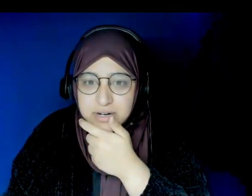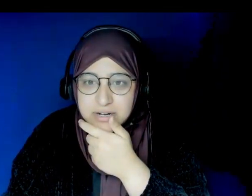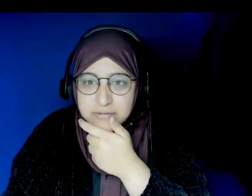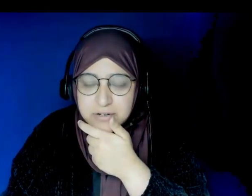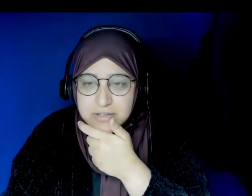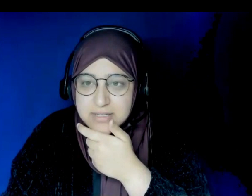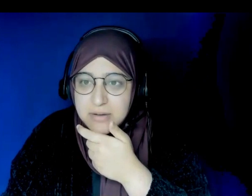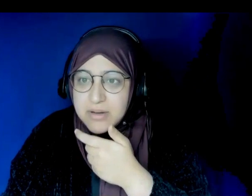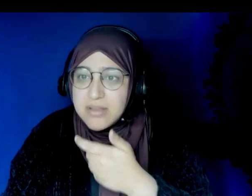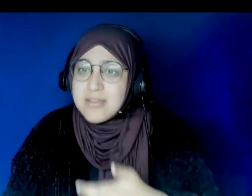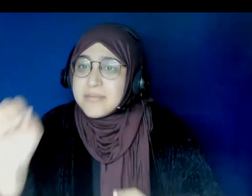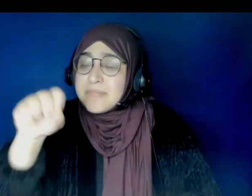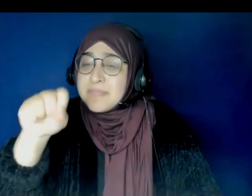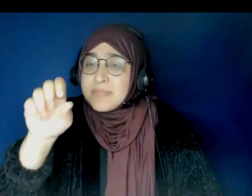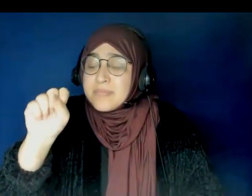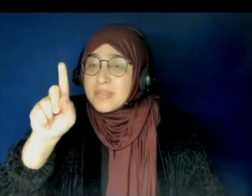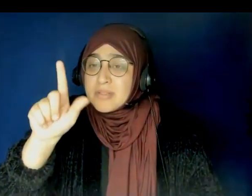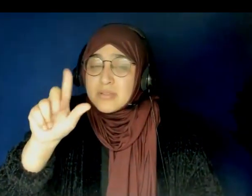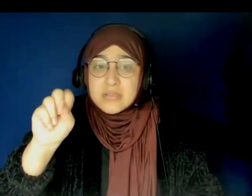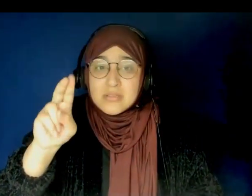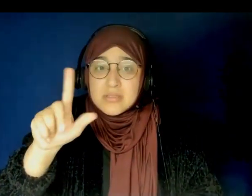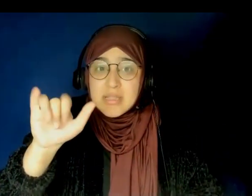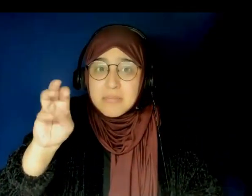while I try to figure this out?